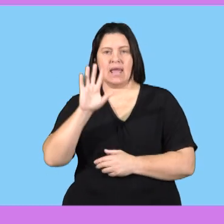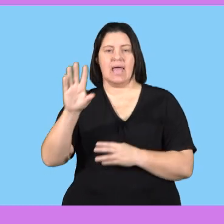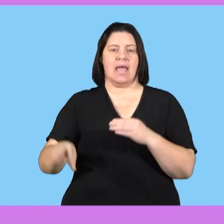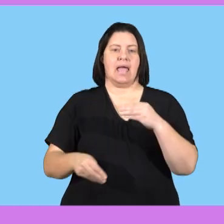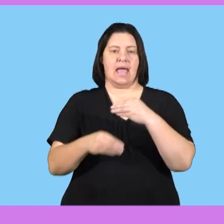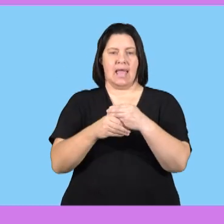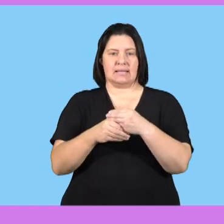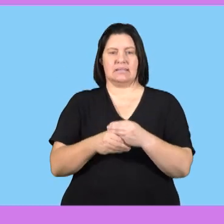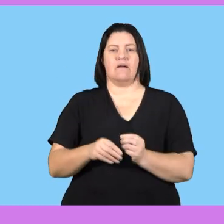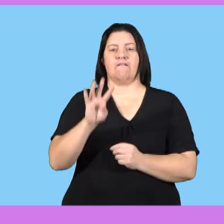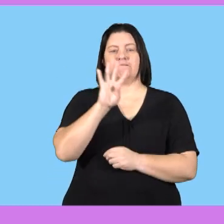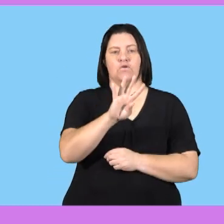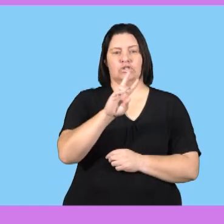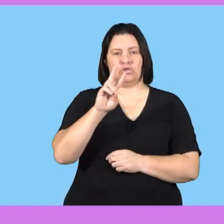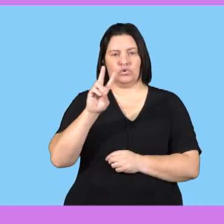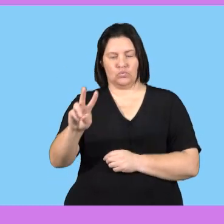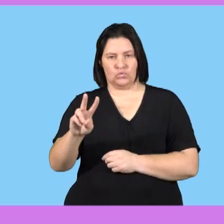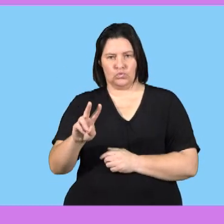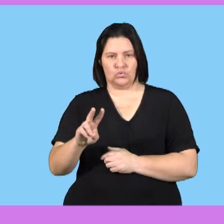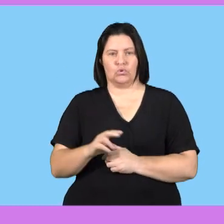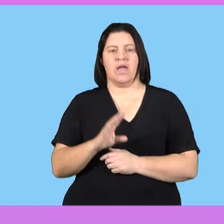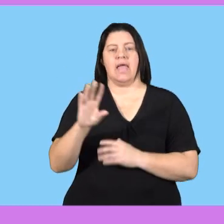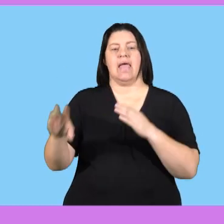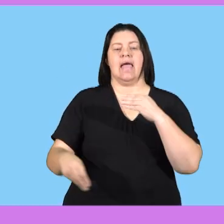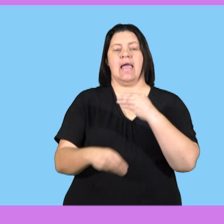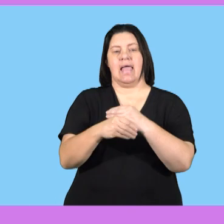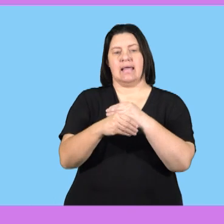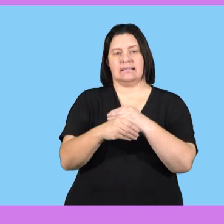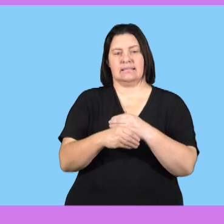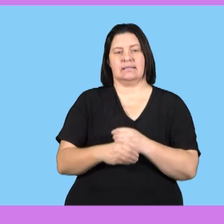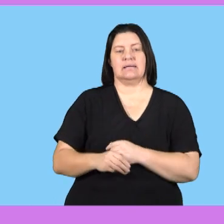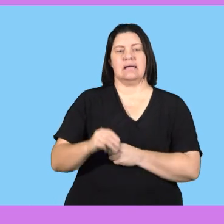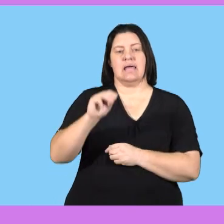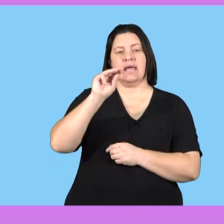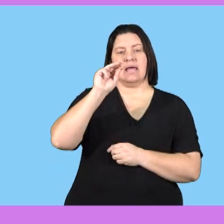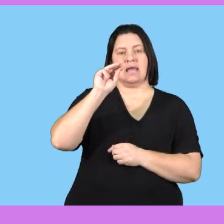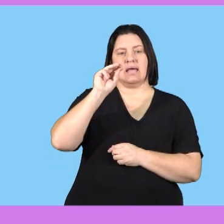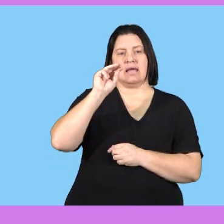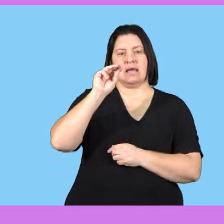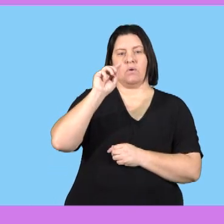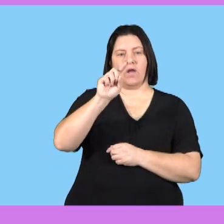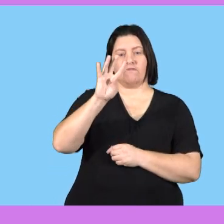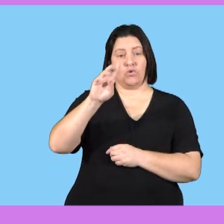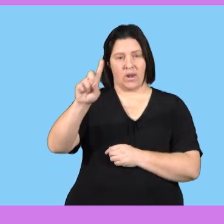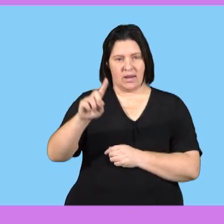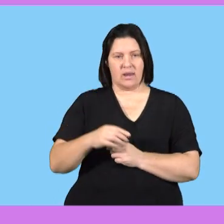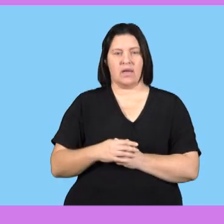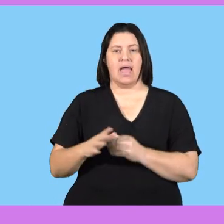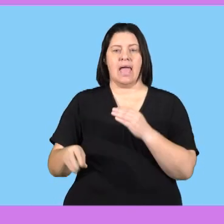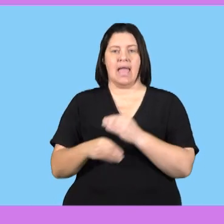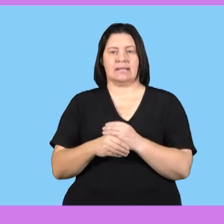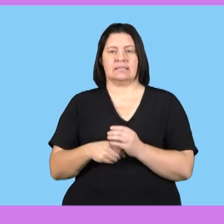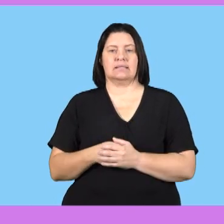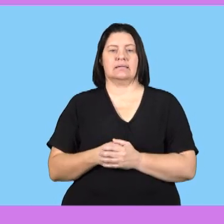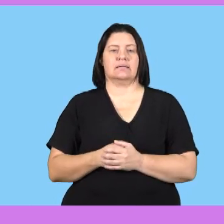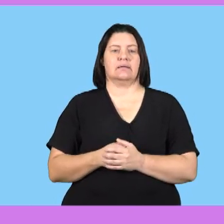plus 29 rand plus 141 rand plus 42